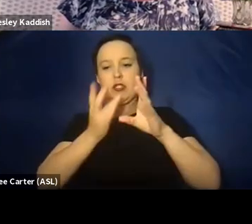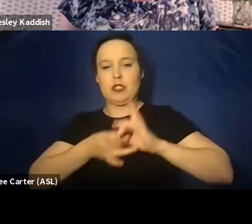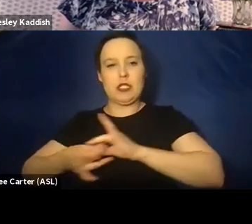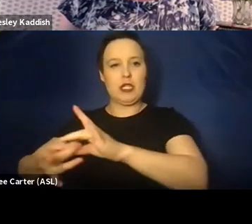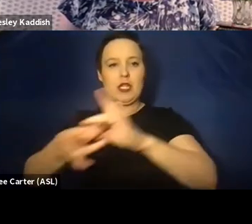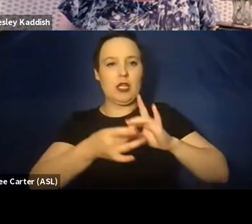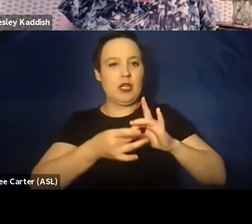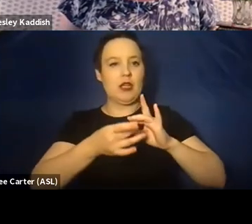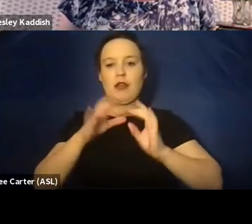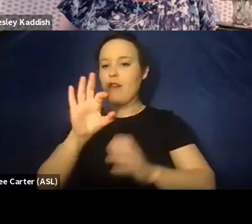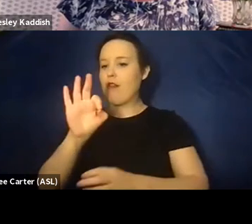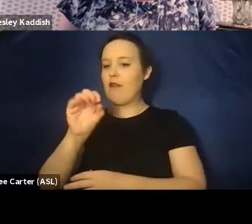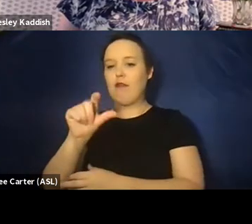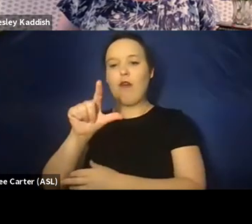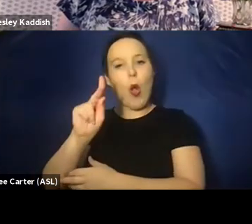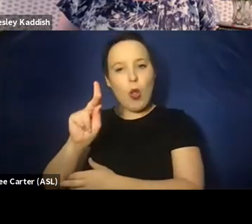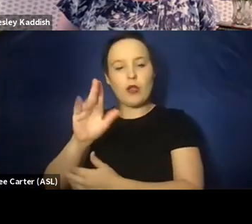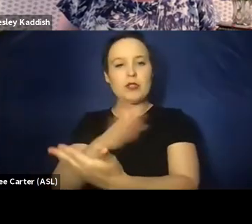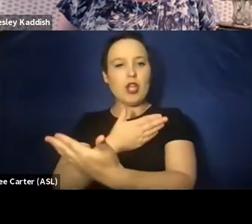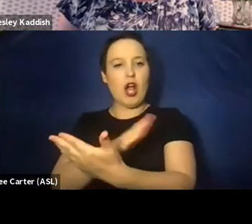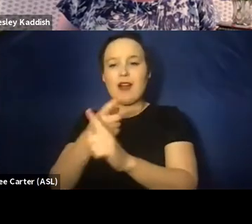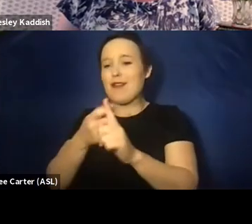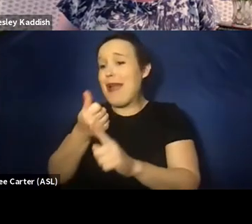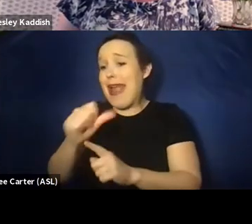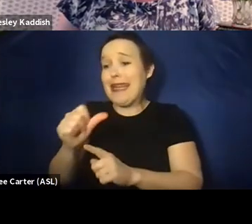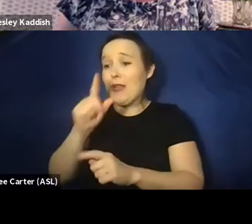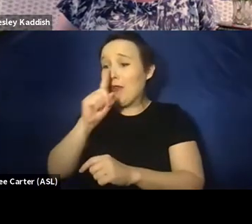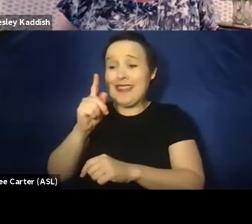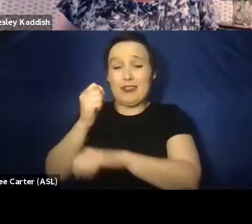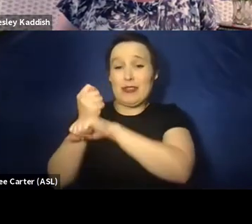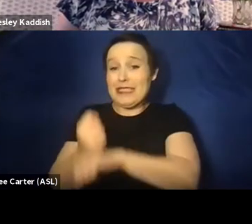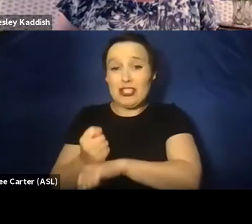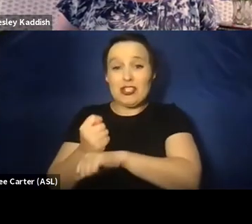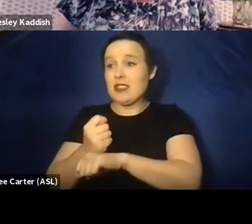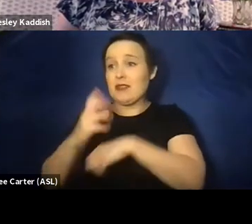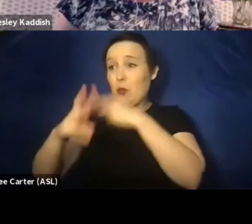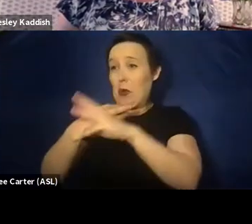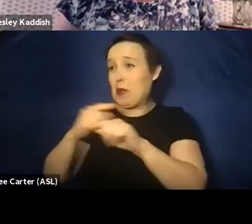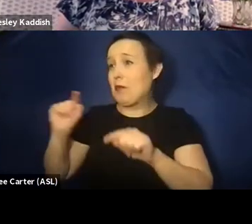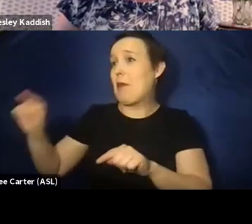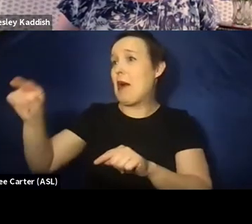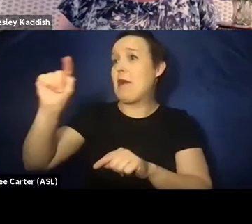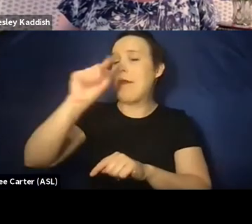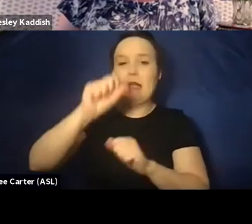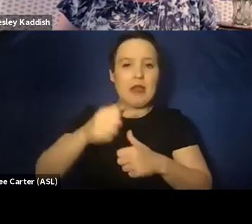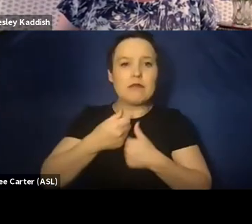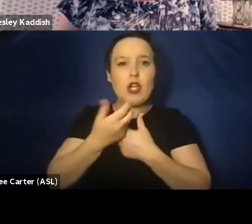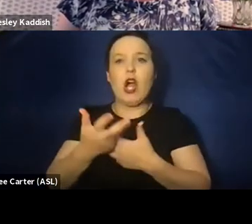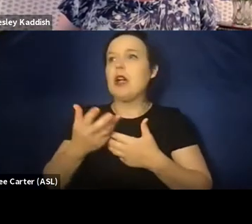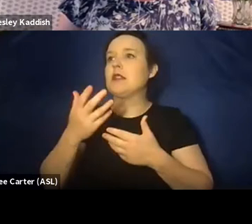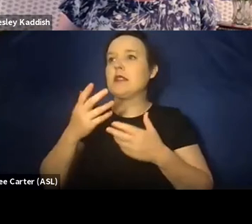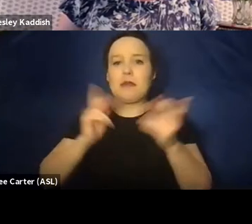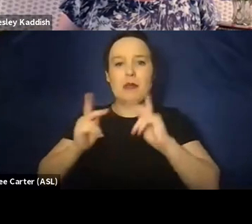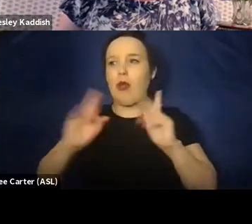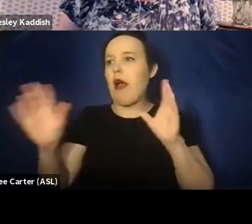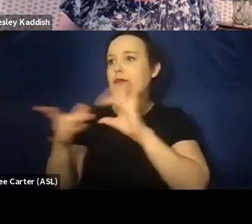from a different tradition that can be linked to any number of traditions across the globe, brings us together. Everything in our conversations